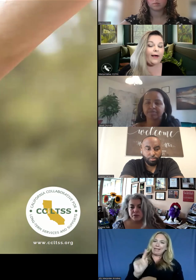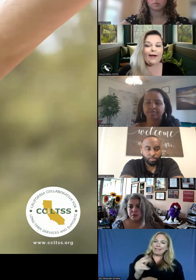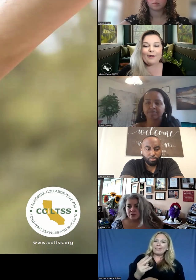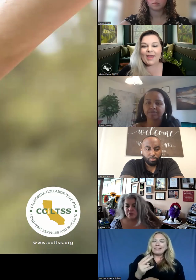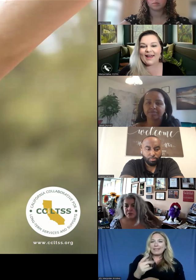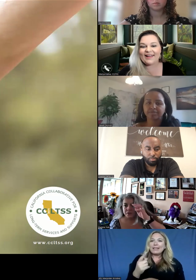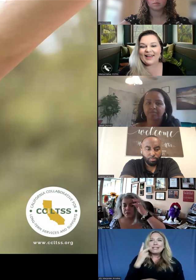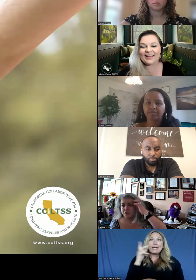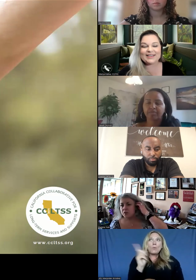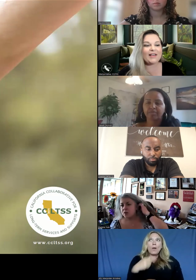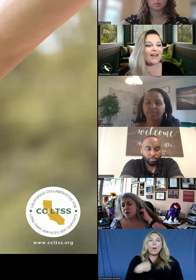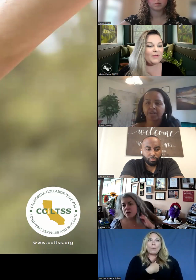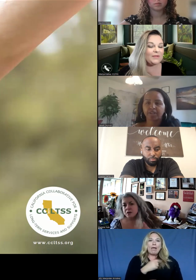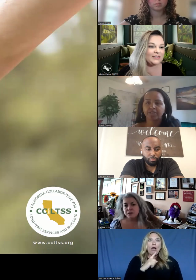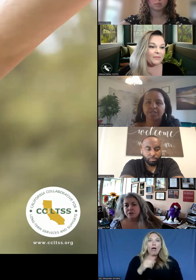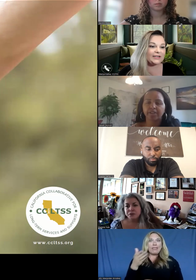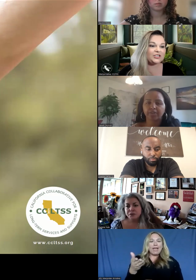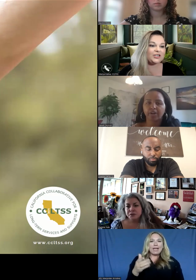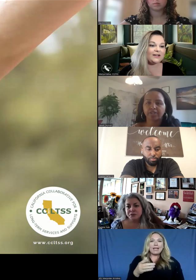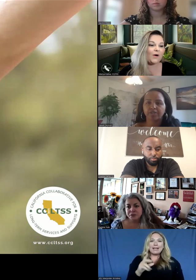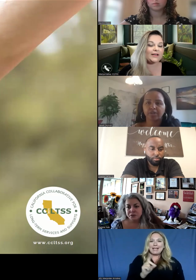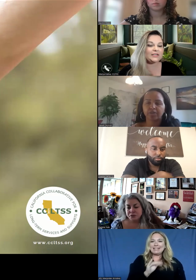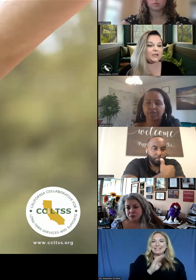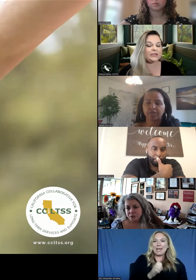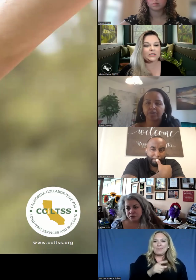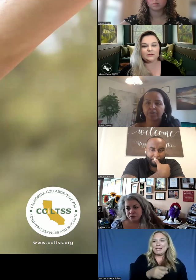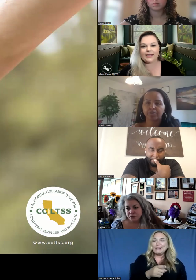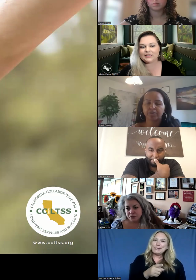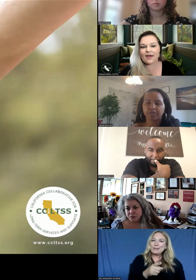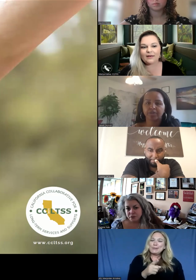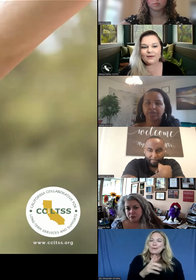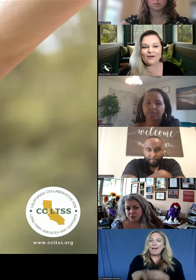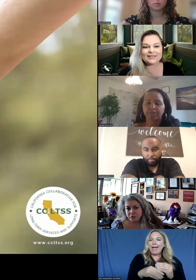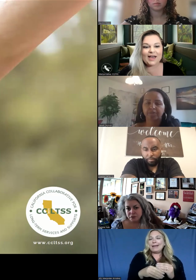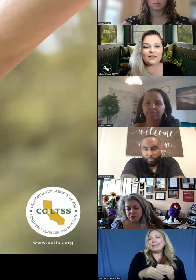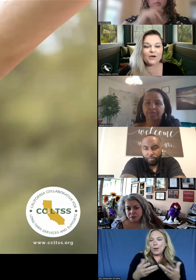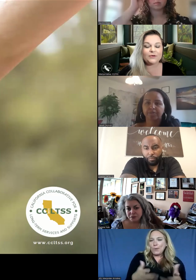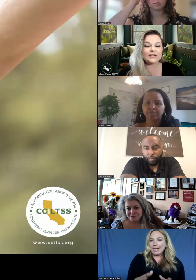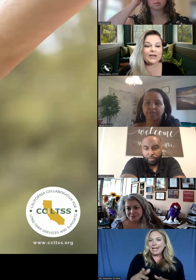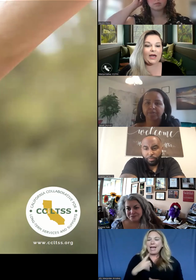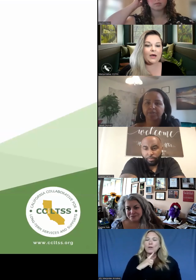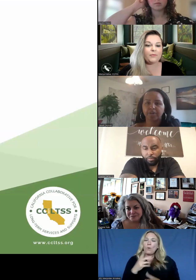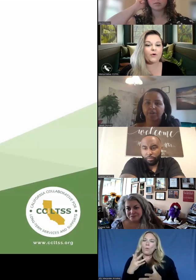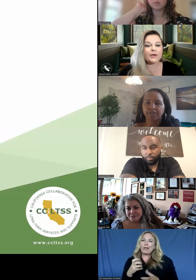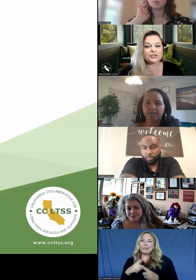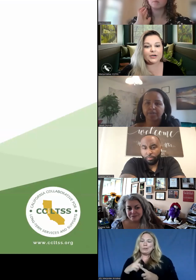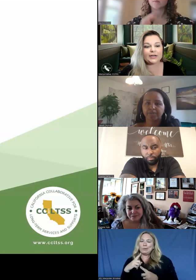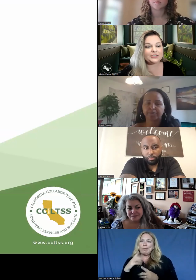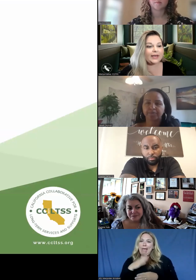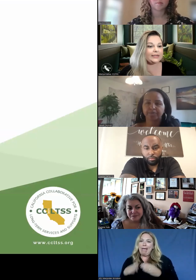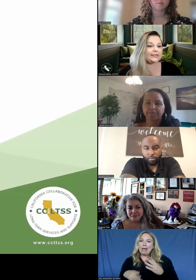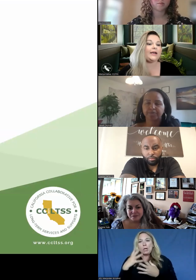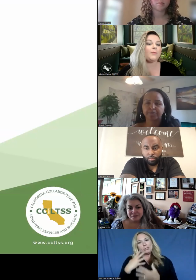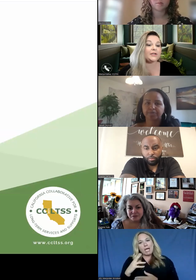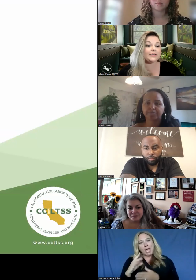land. Debbie kind of beat me to the punch, and while I typically don't like to end on a sad note, before we adjourn,